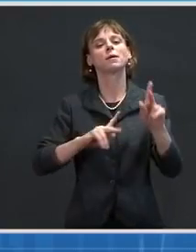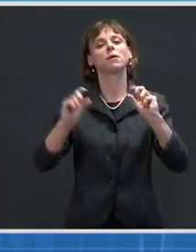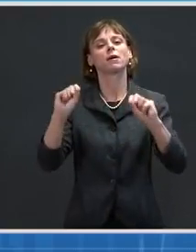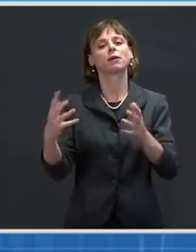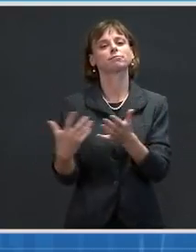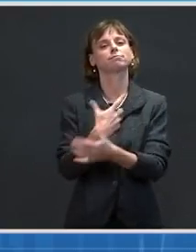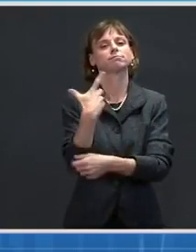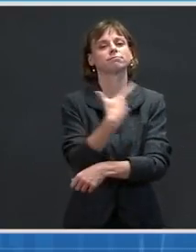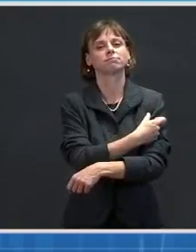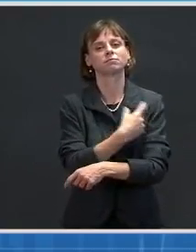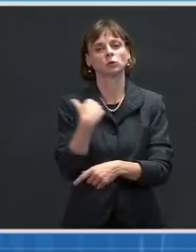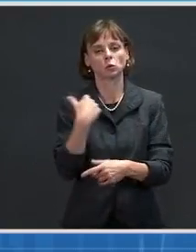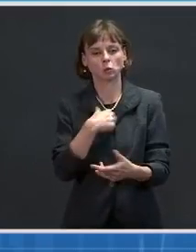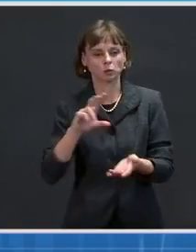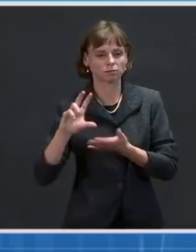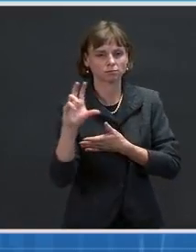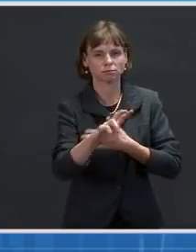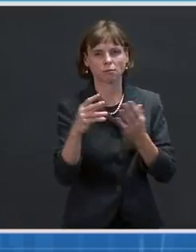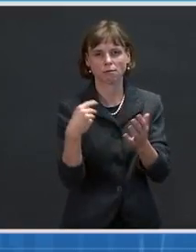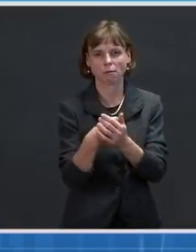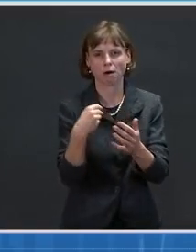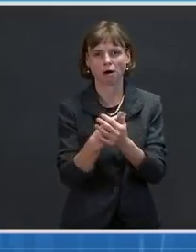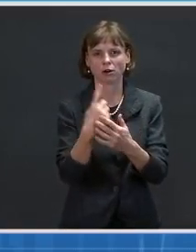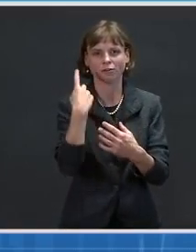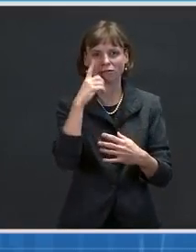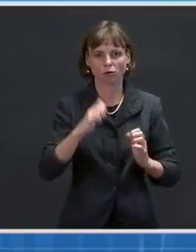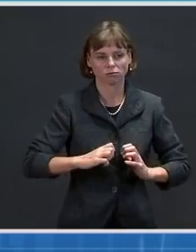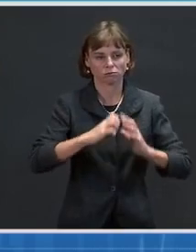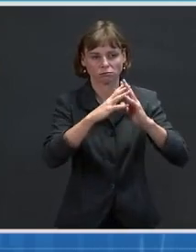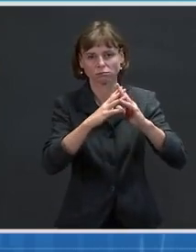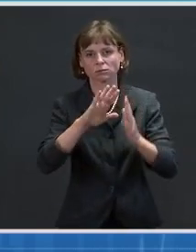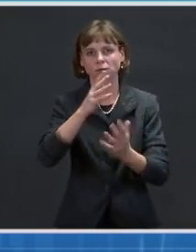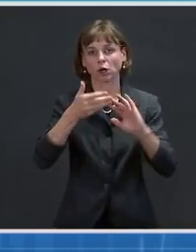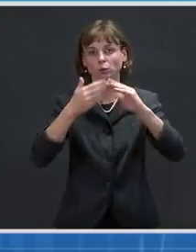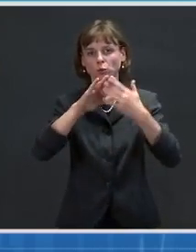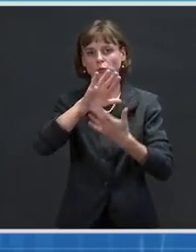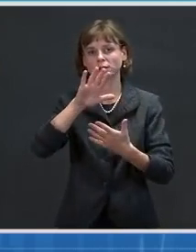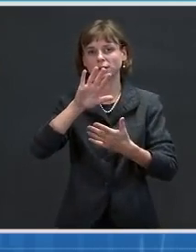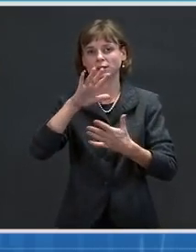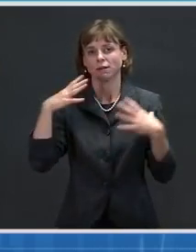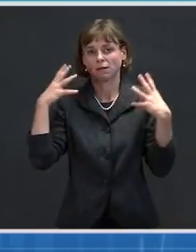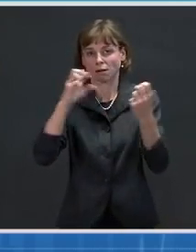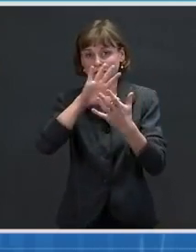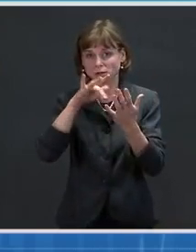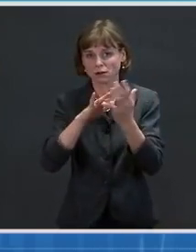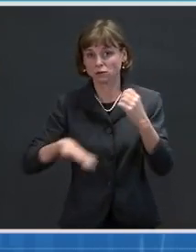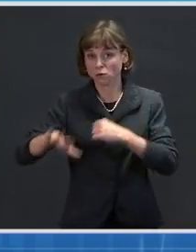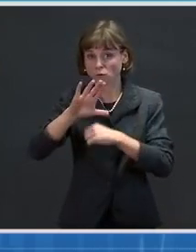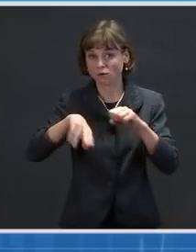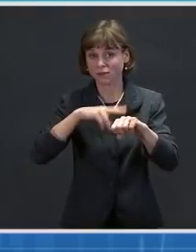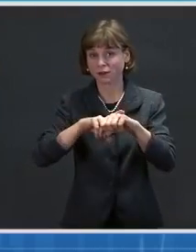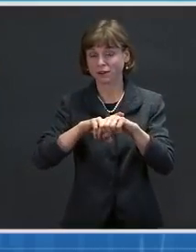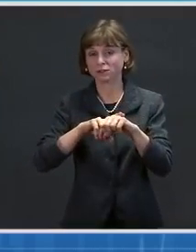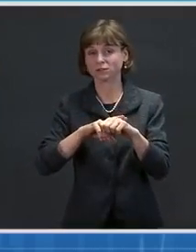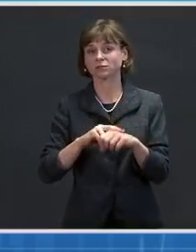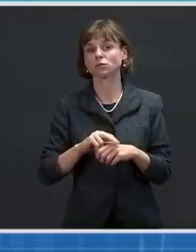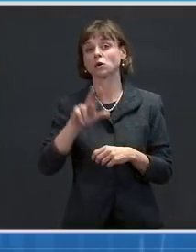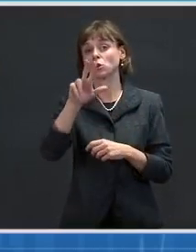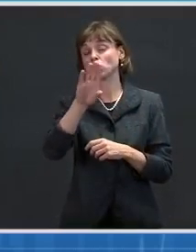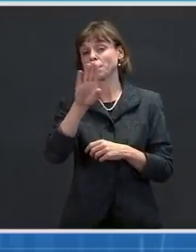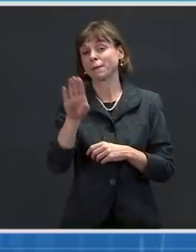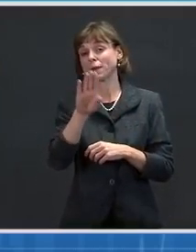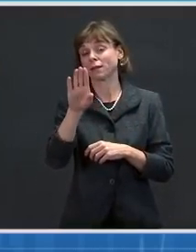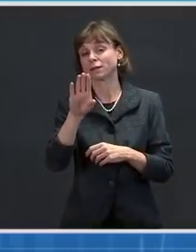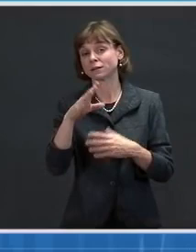bolster community vaccination centers nationwide, with over $3 billion in federal funding across 35